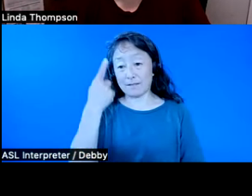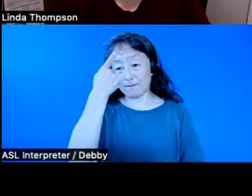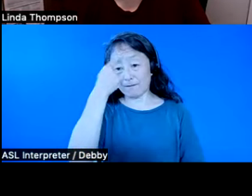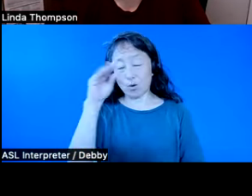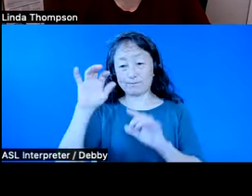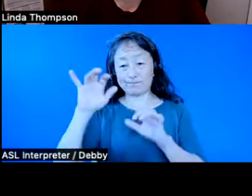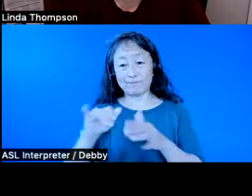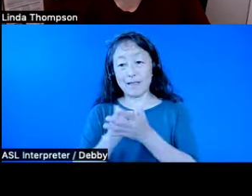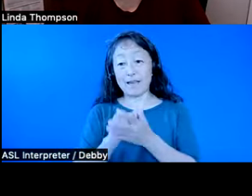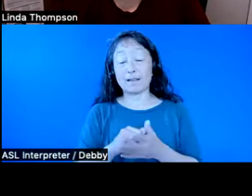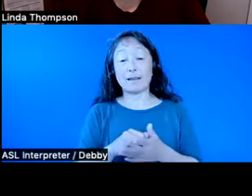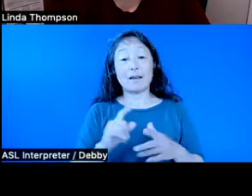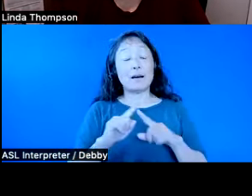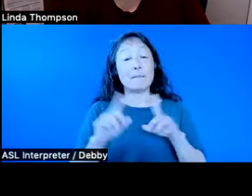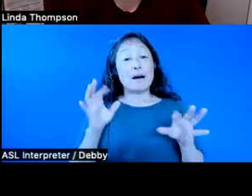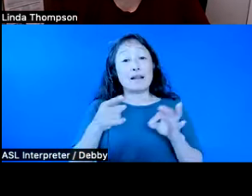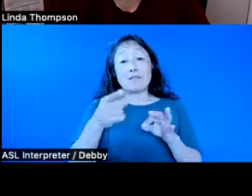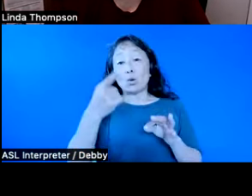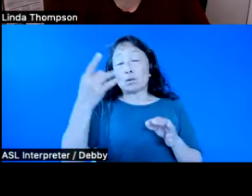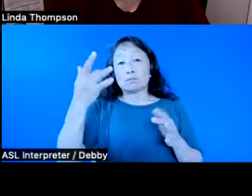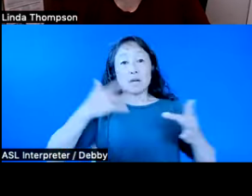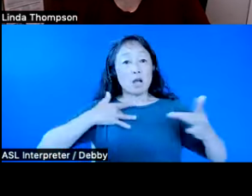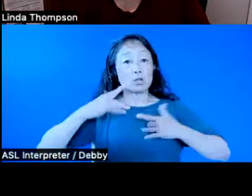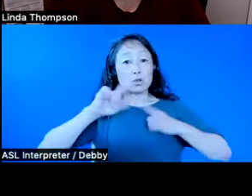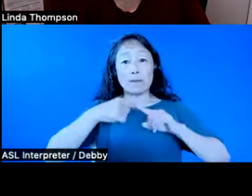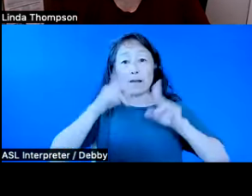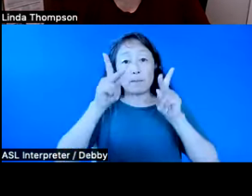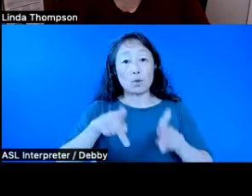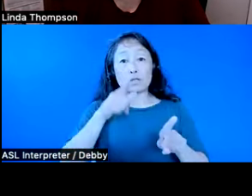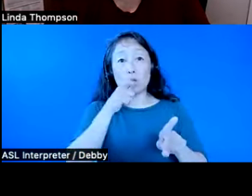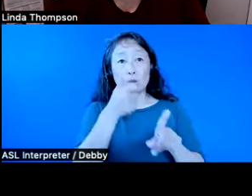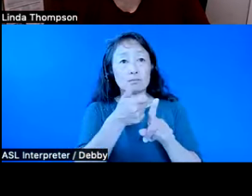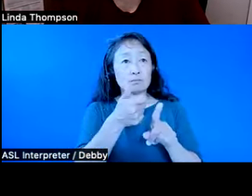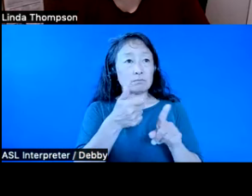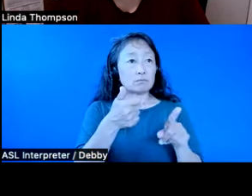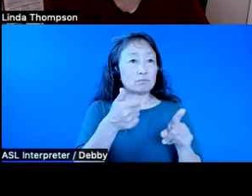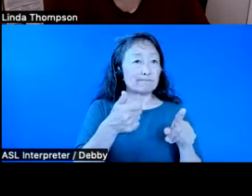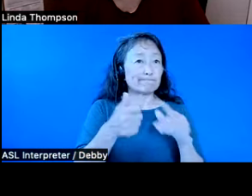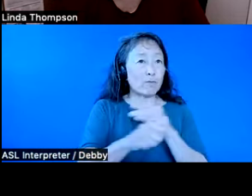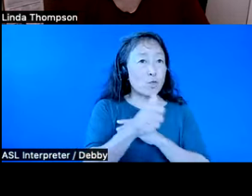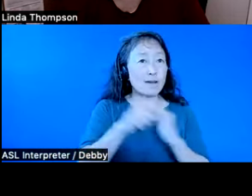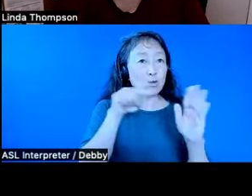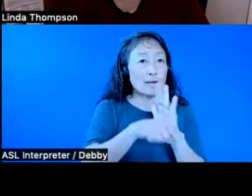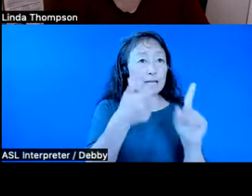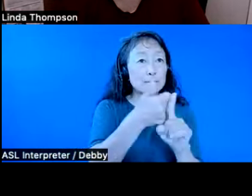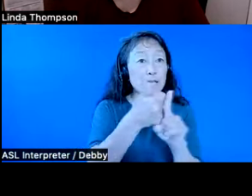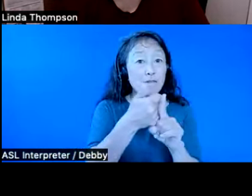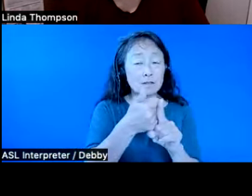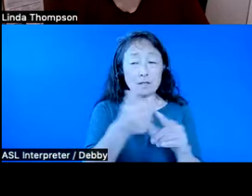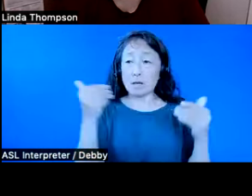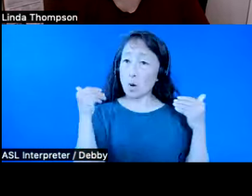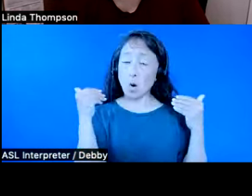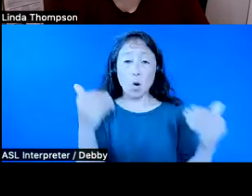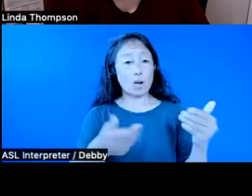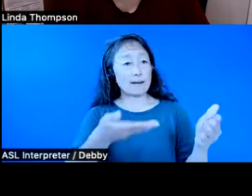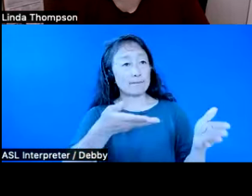But if you are concerned about somebody who is suicidal, don't be afraid to ask them about it directly. And if